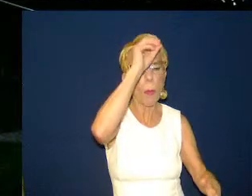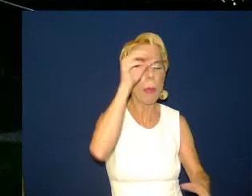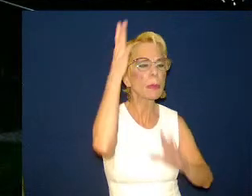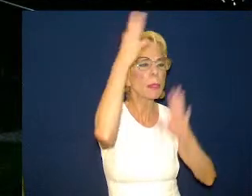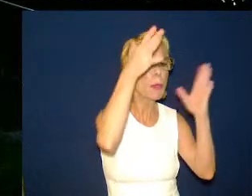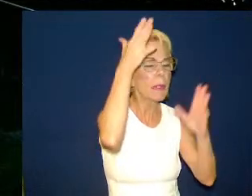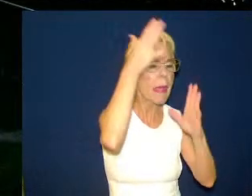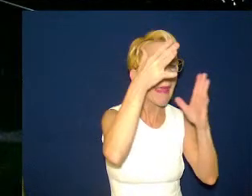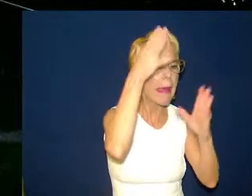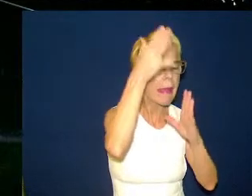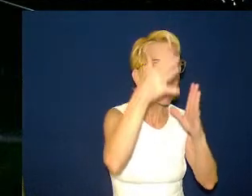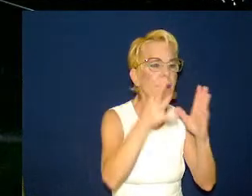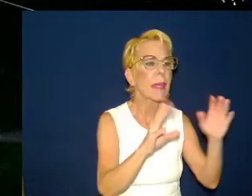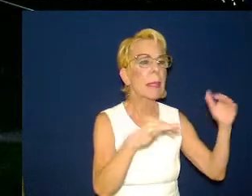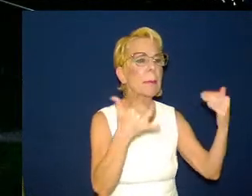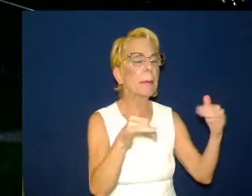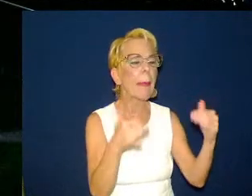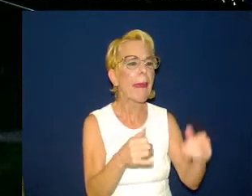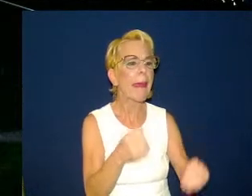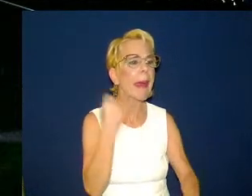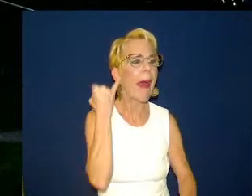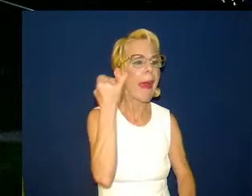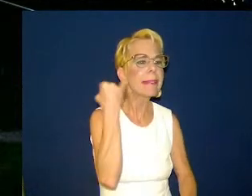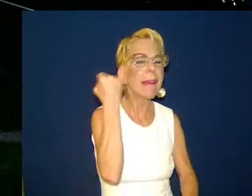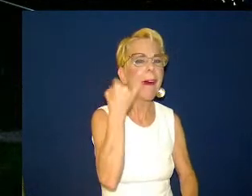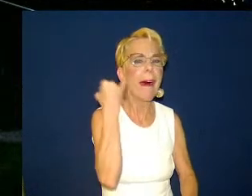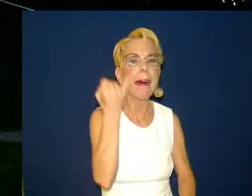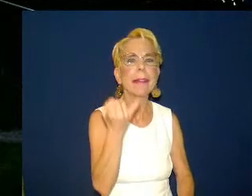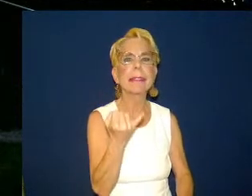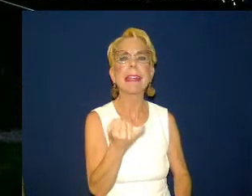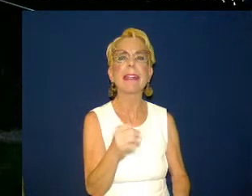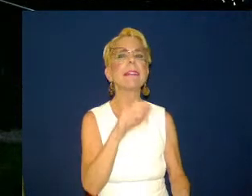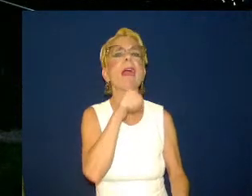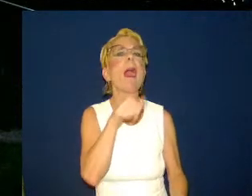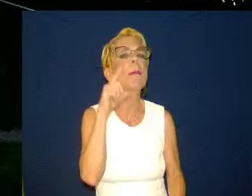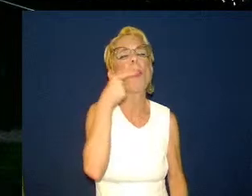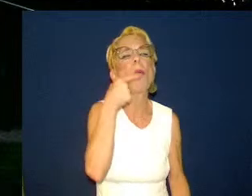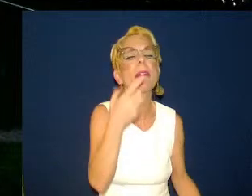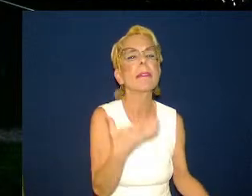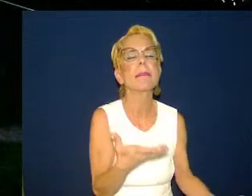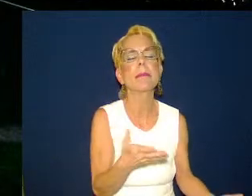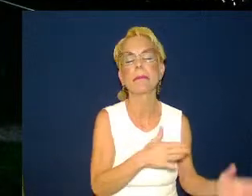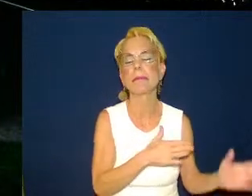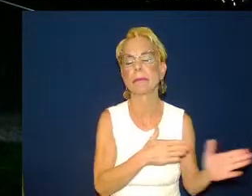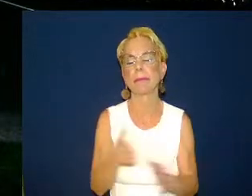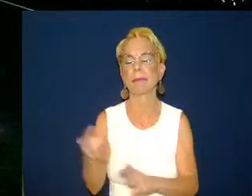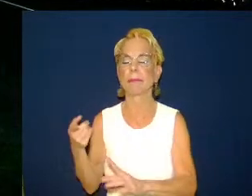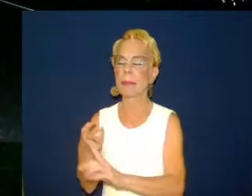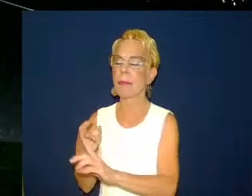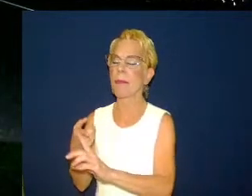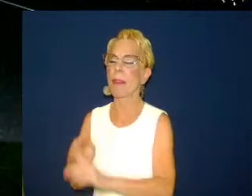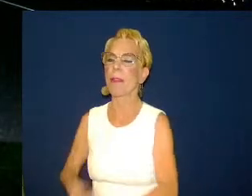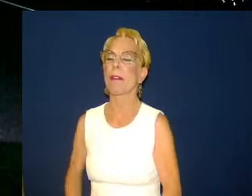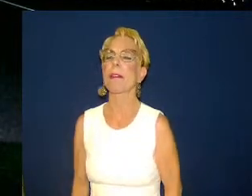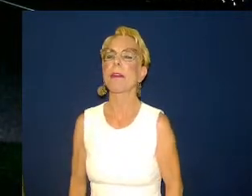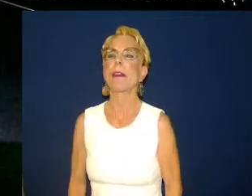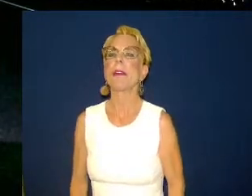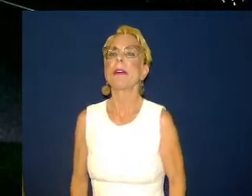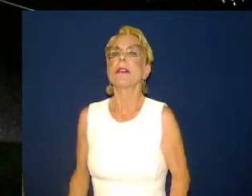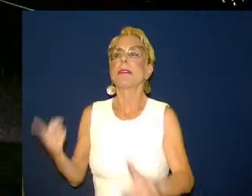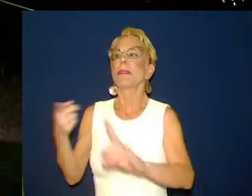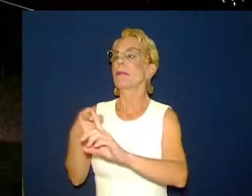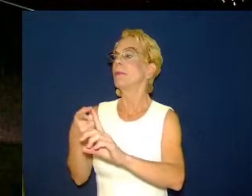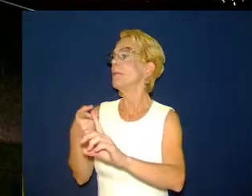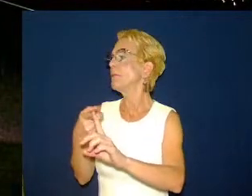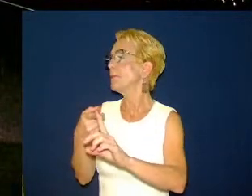Now, I know that's kind of, well, raunchy before lunch and stuff. But I say it to say this. I hope when you're eating your lunch today, when you're